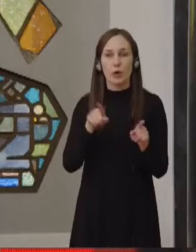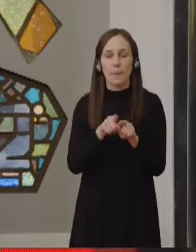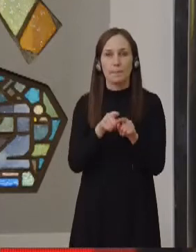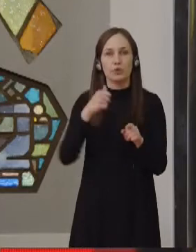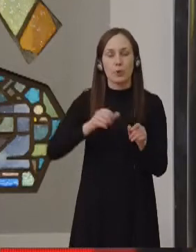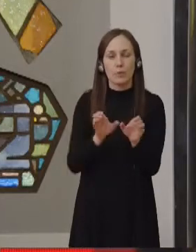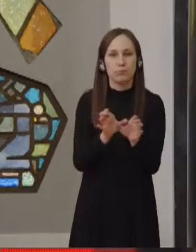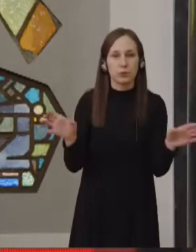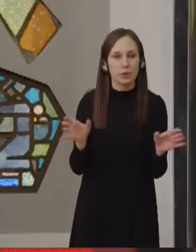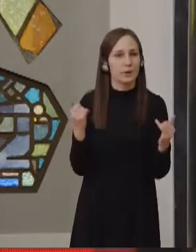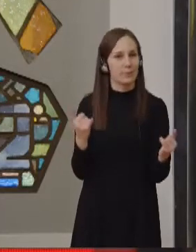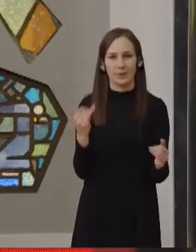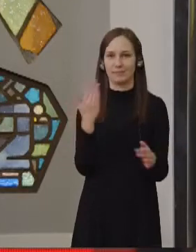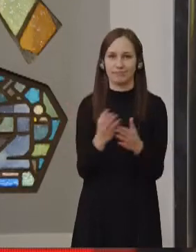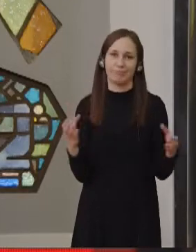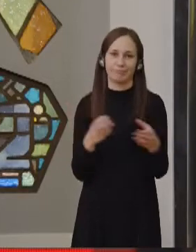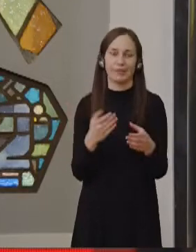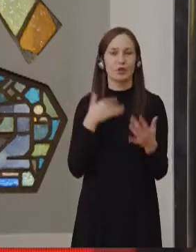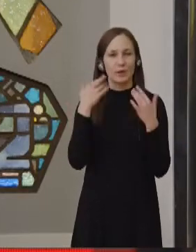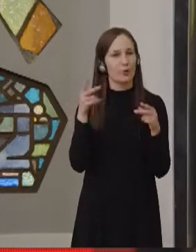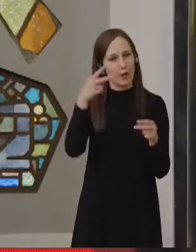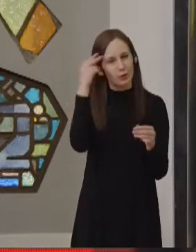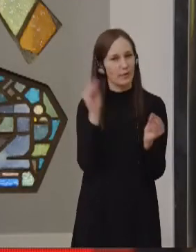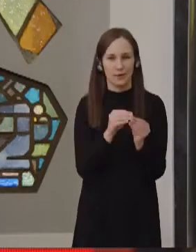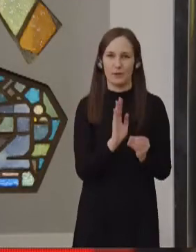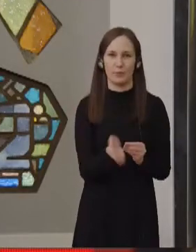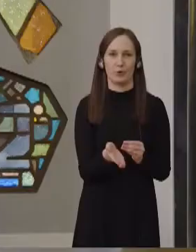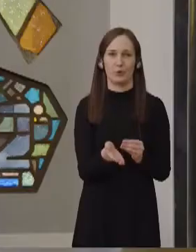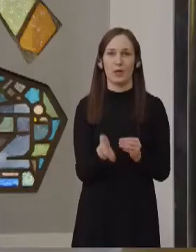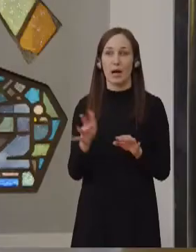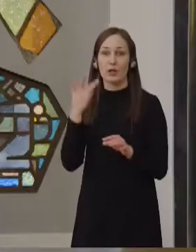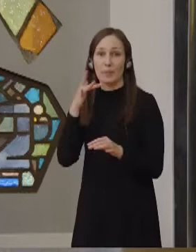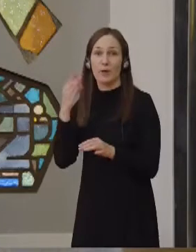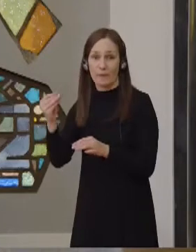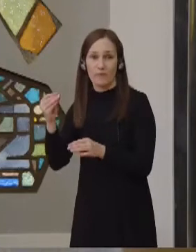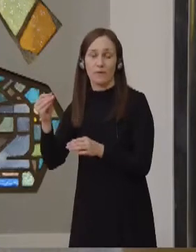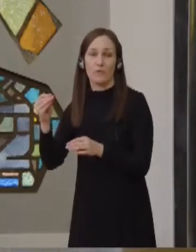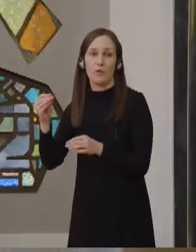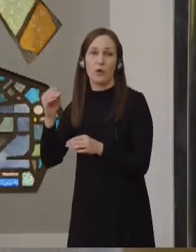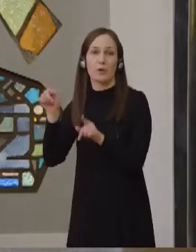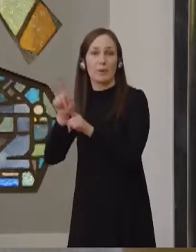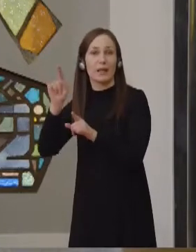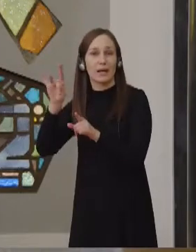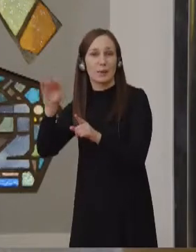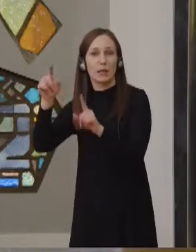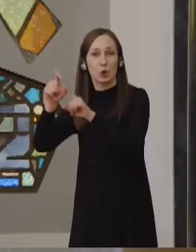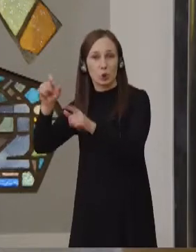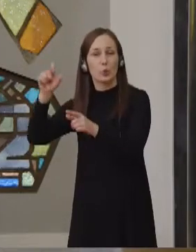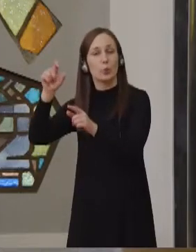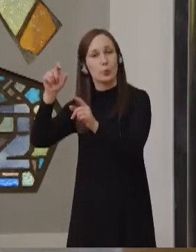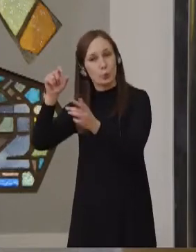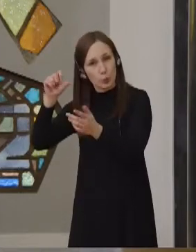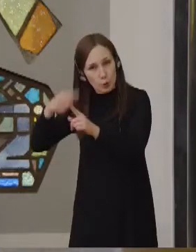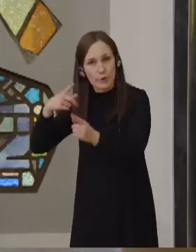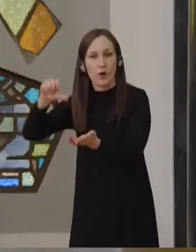for Lithuanians. As an American diplomat and as an LGBTQI plus person, I again thank